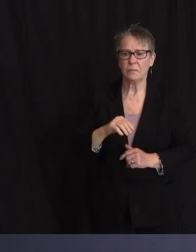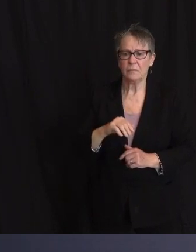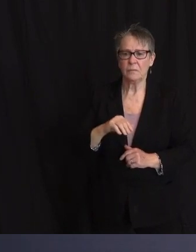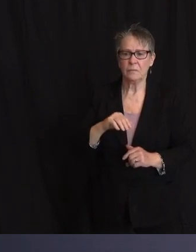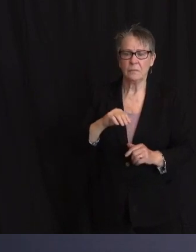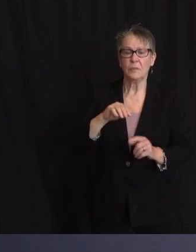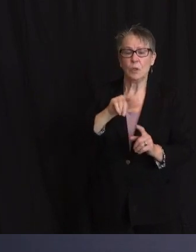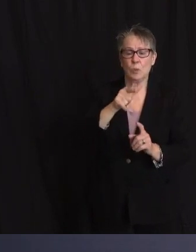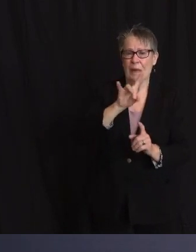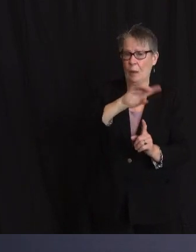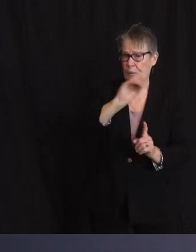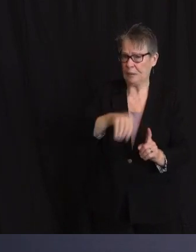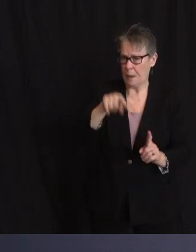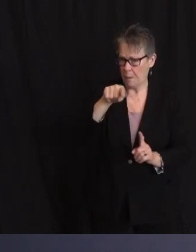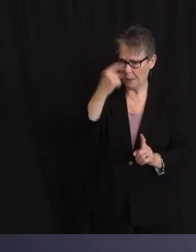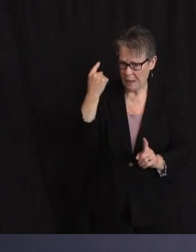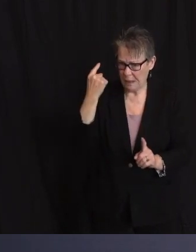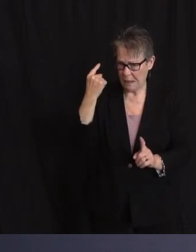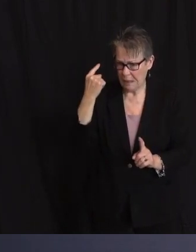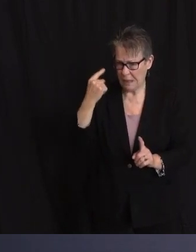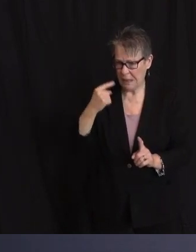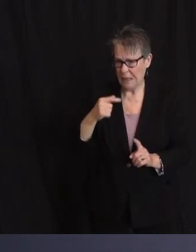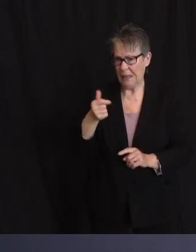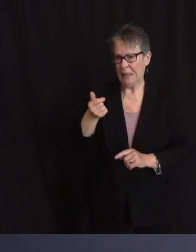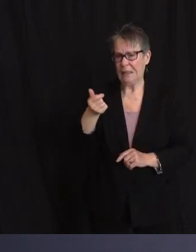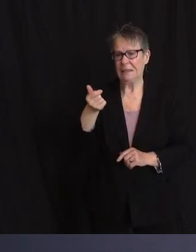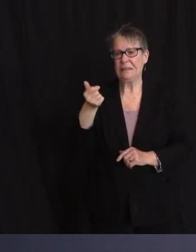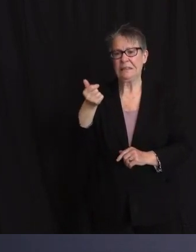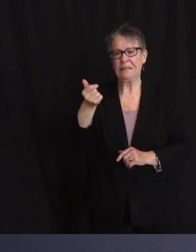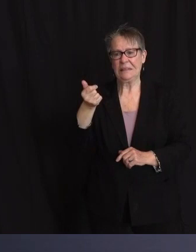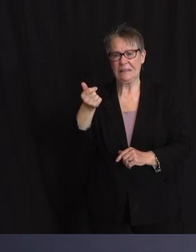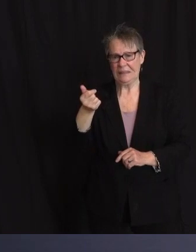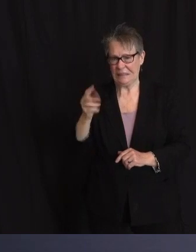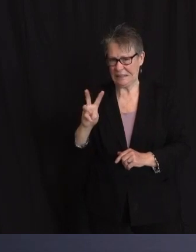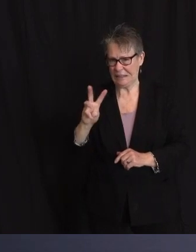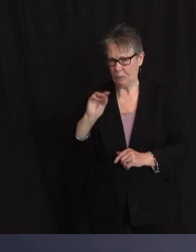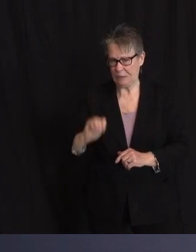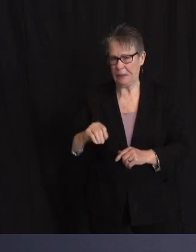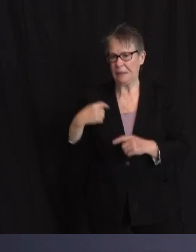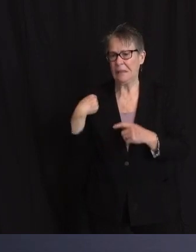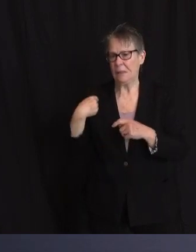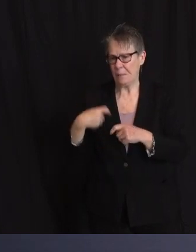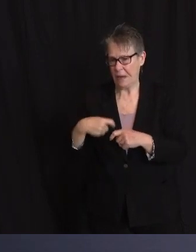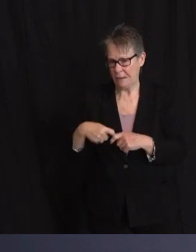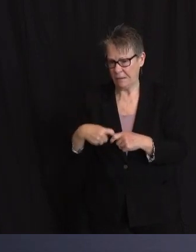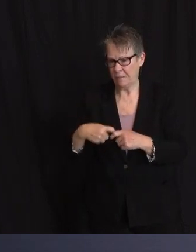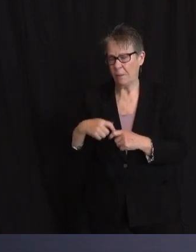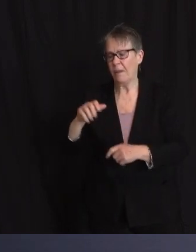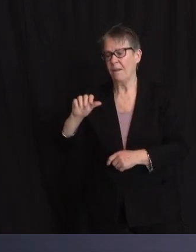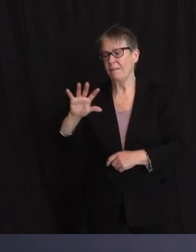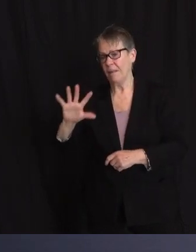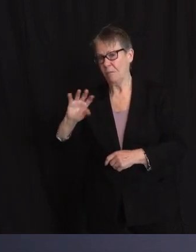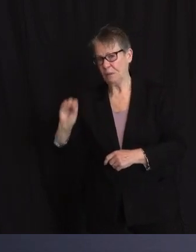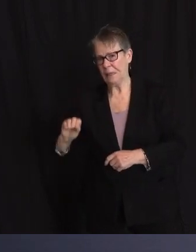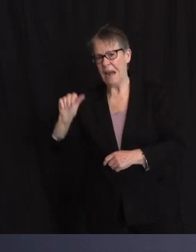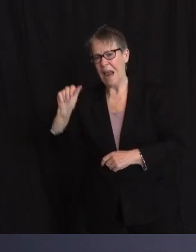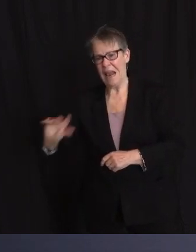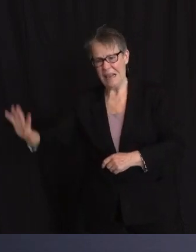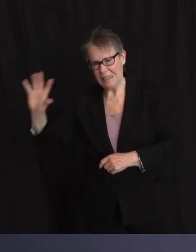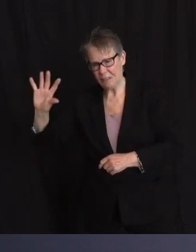16.6% are Hispanic, 5.7% Asian, and 5.4% other. As